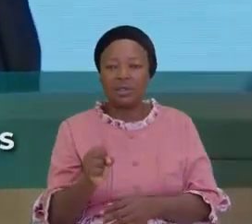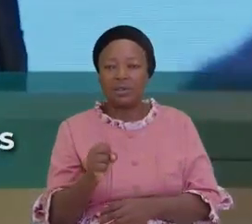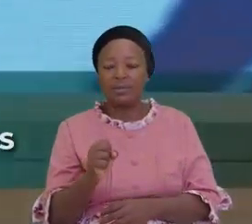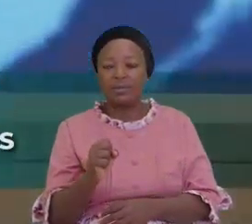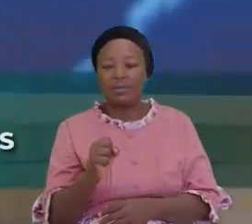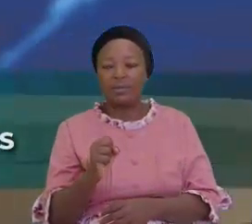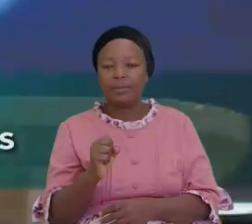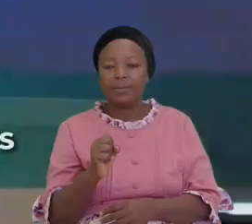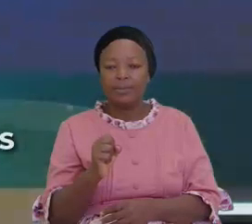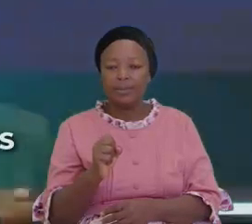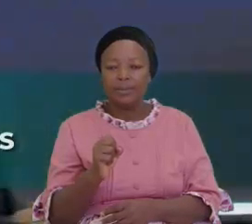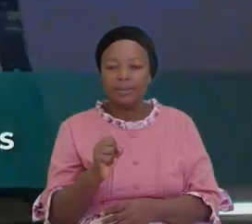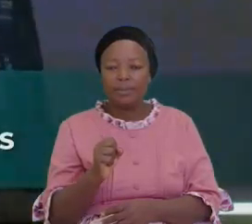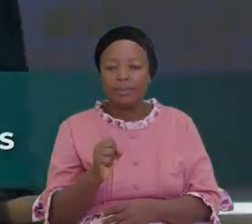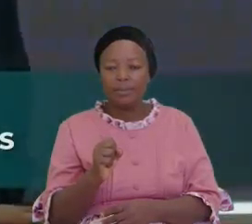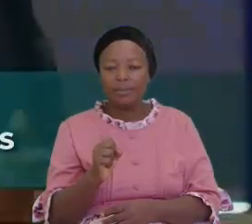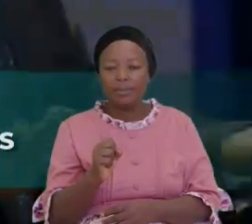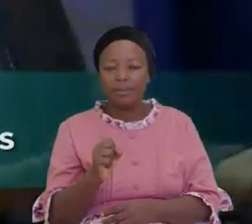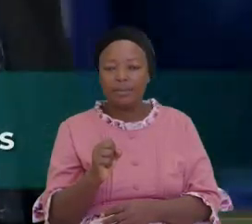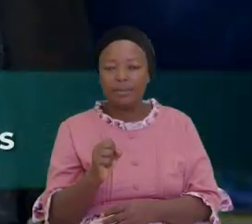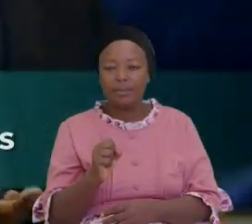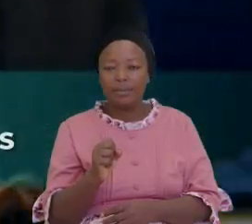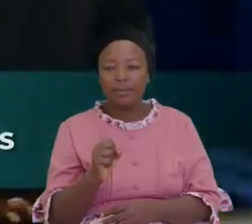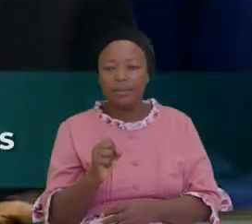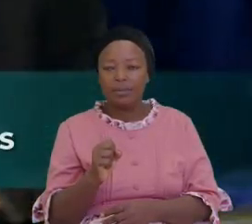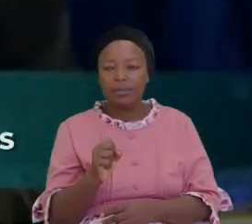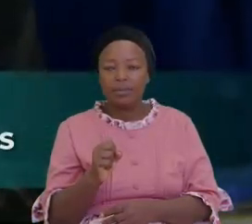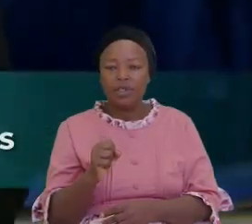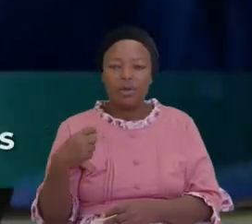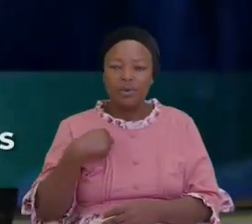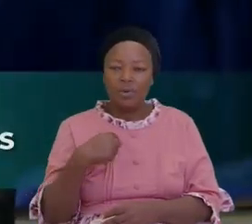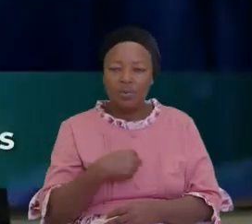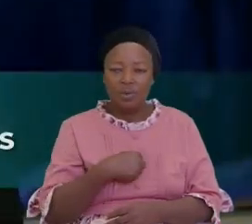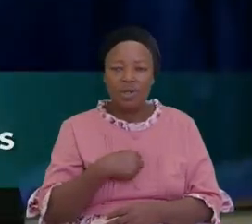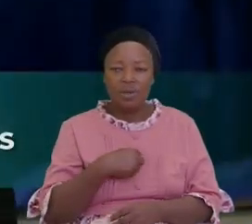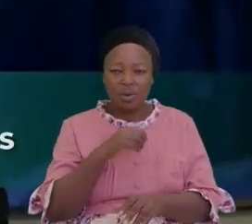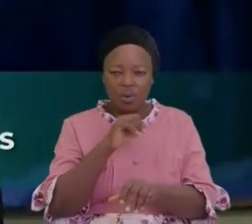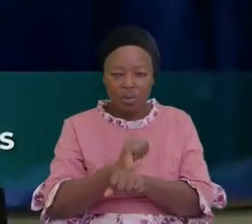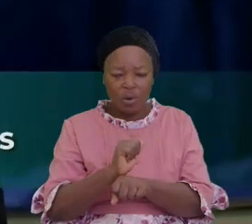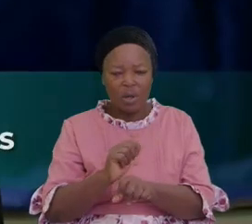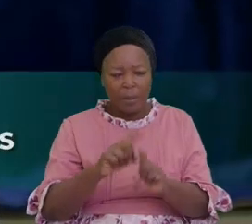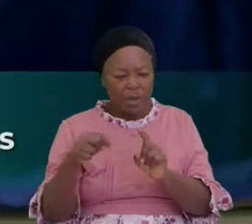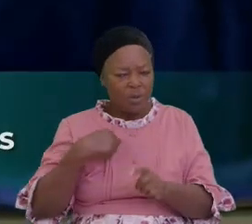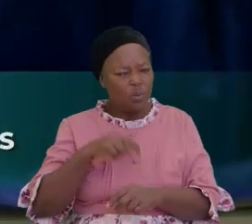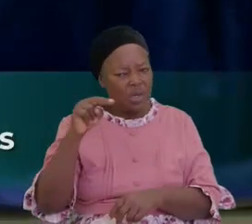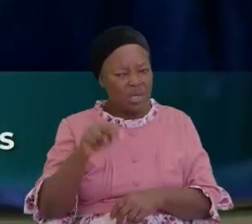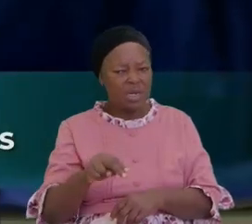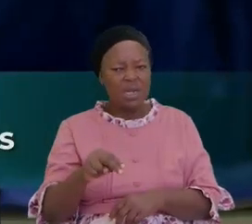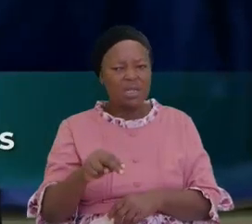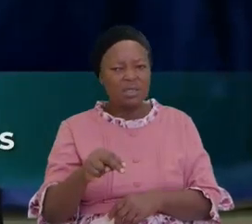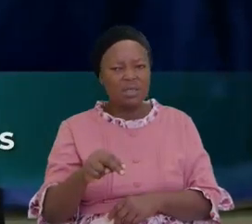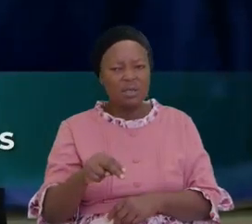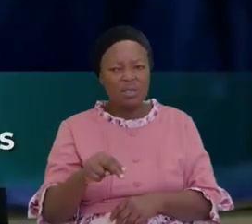l'Esprit par ses serviteurs. We'll work. But we need instruments to work.